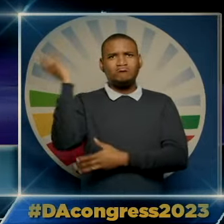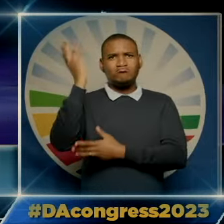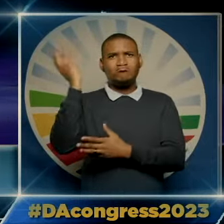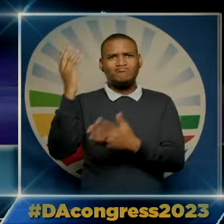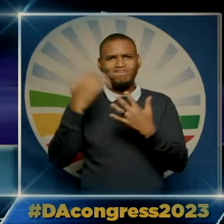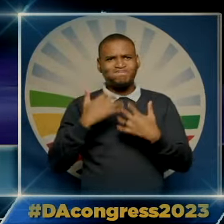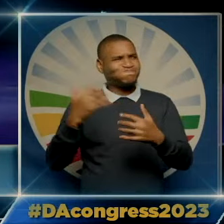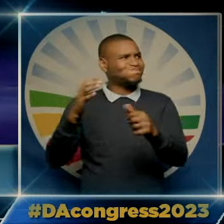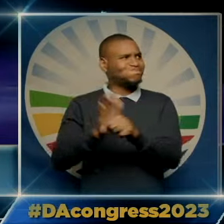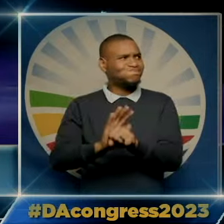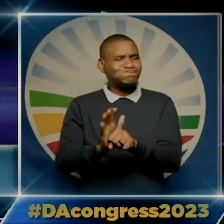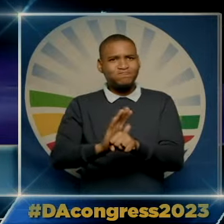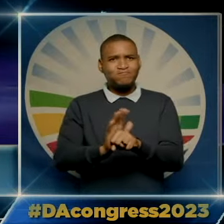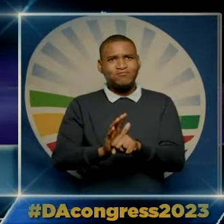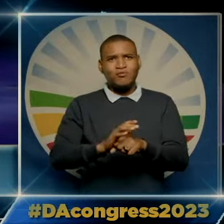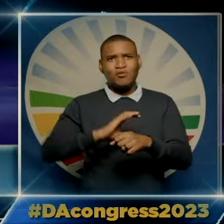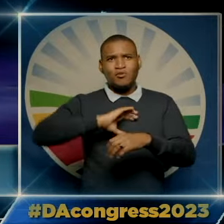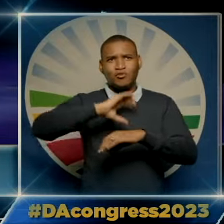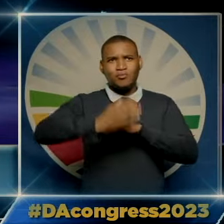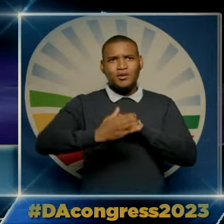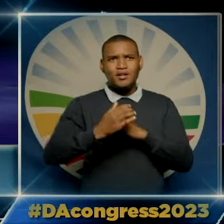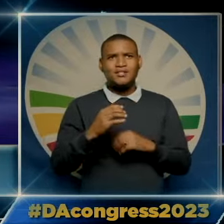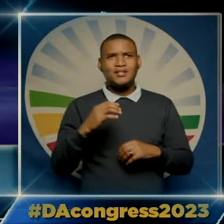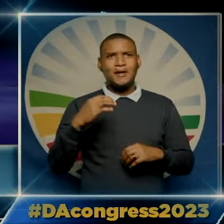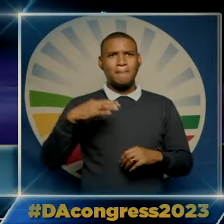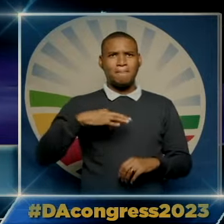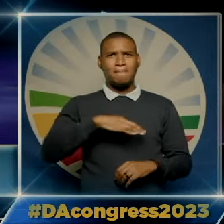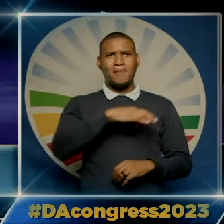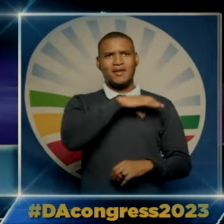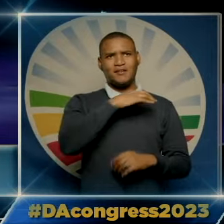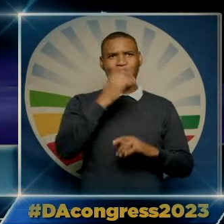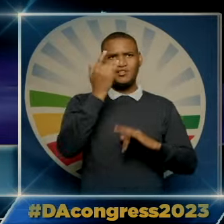Congress as the Mayor of the city of Cape Town.